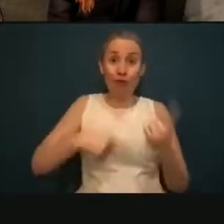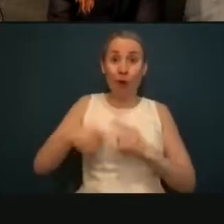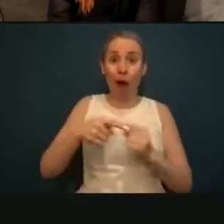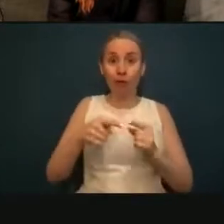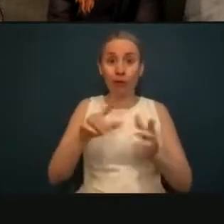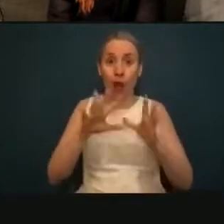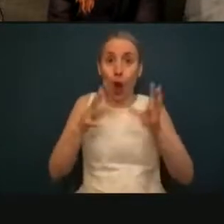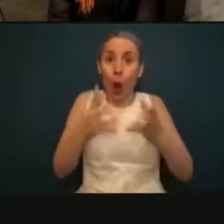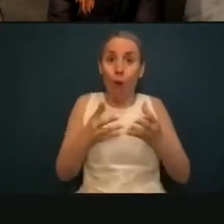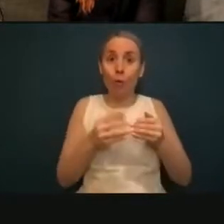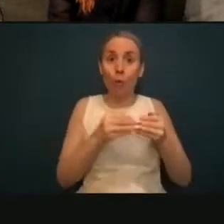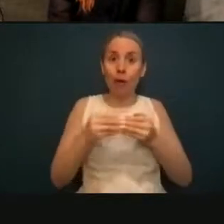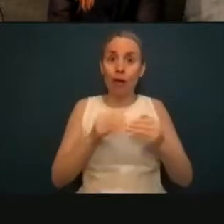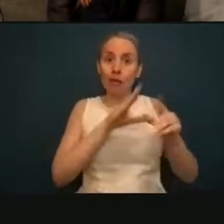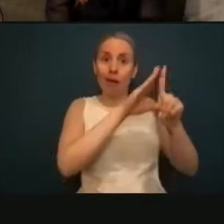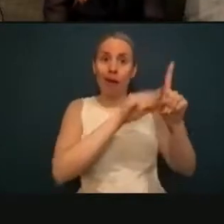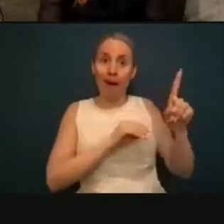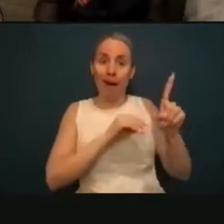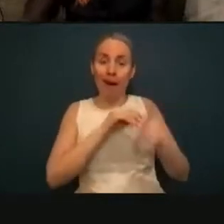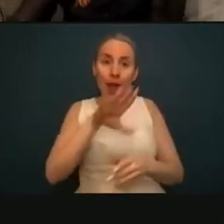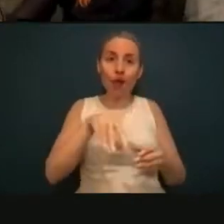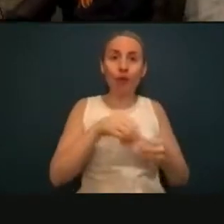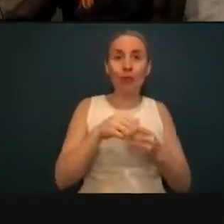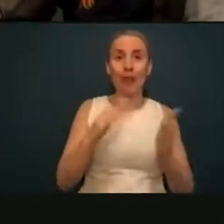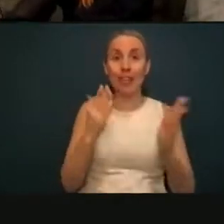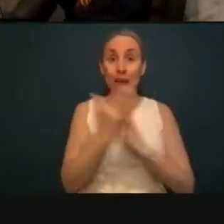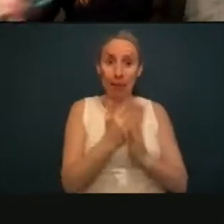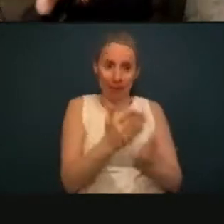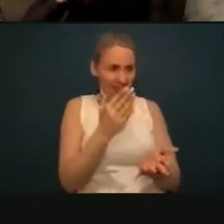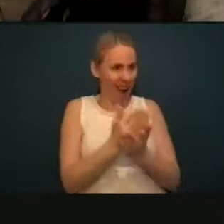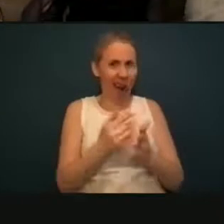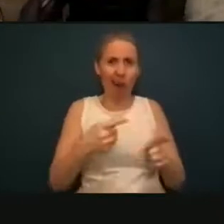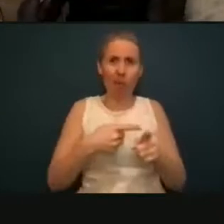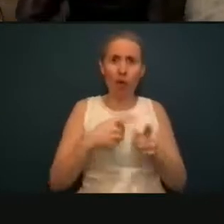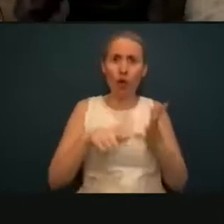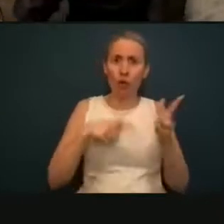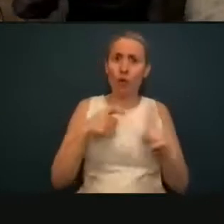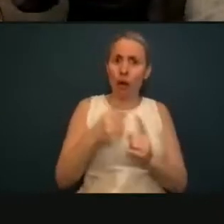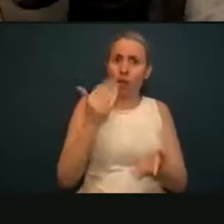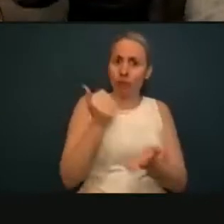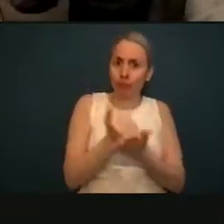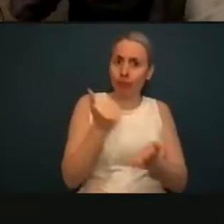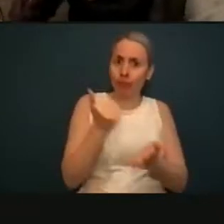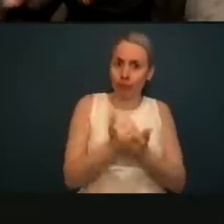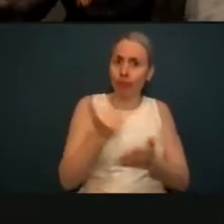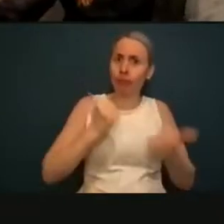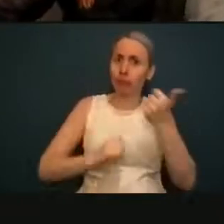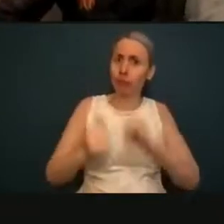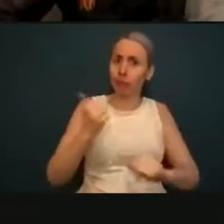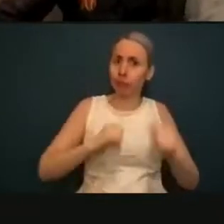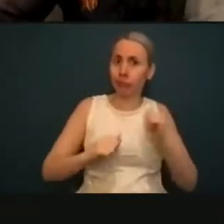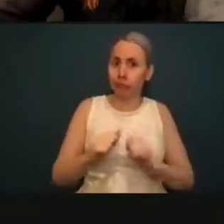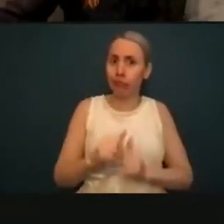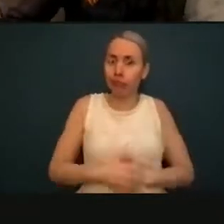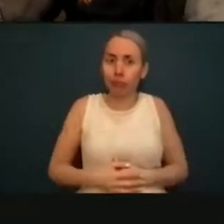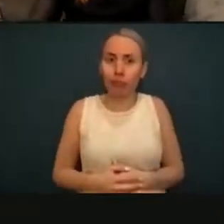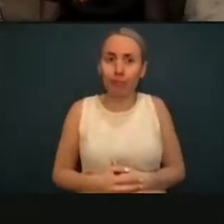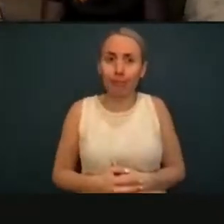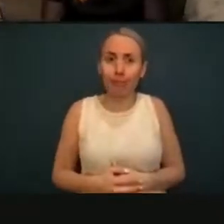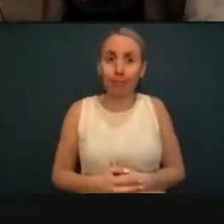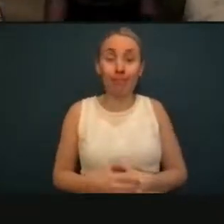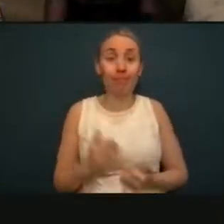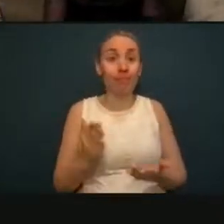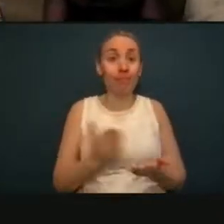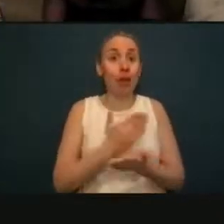you know, inclusivity and accessibility. You know, that's absolutely incredible, and that's something that we should be proud of. So we have to make sure that when we